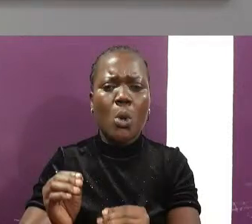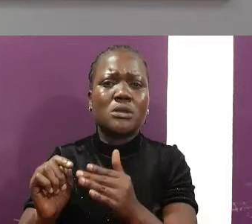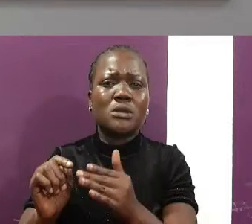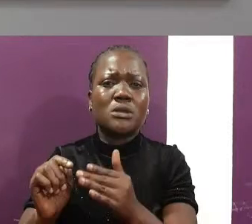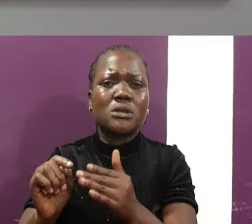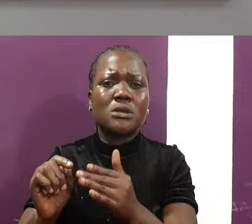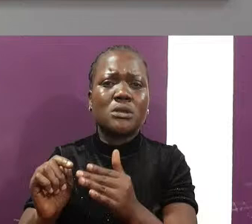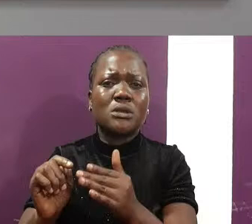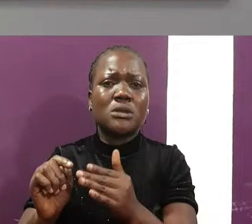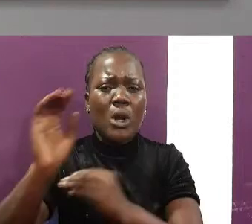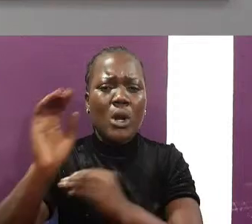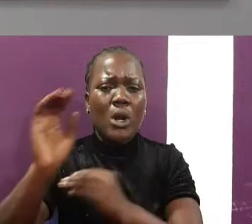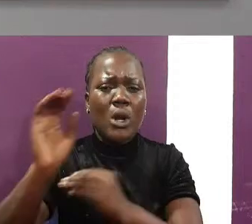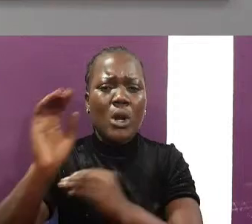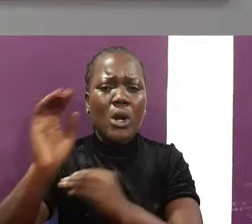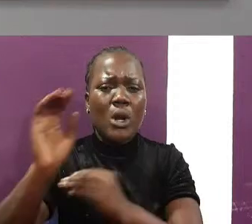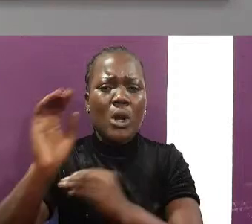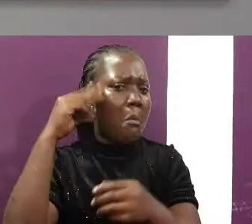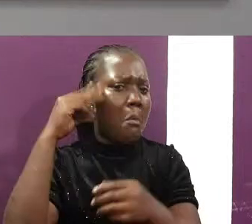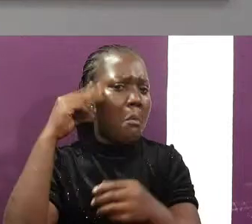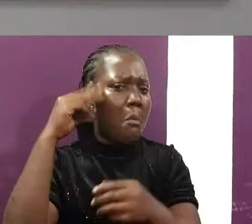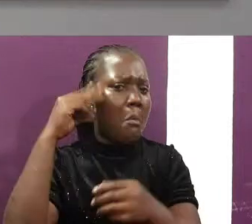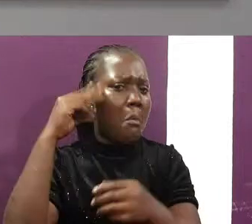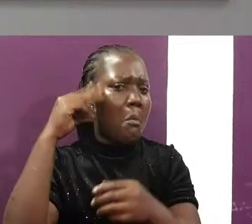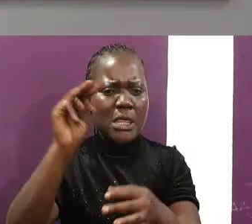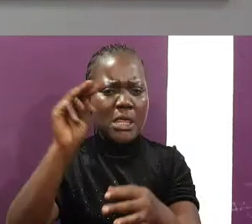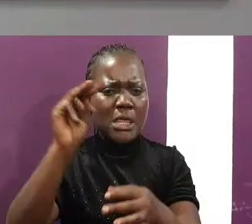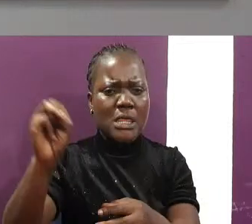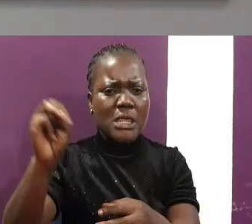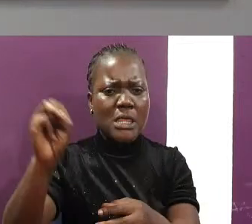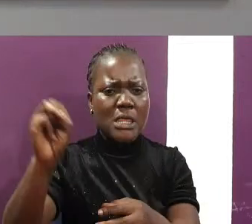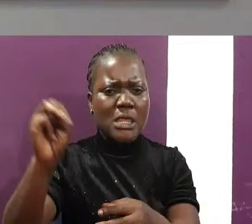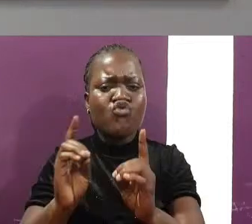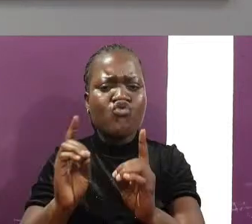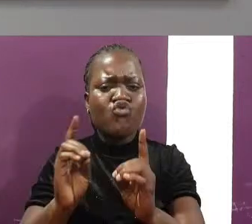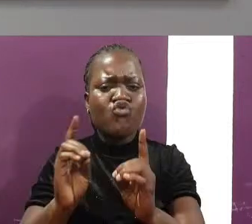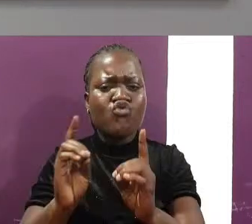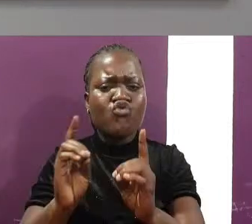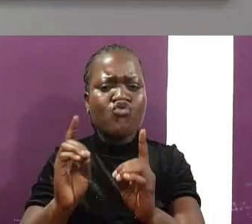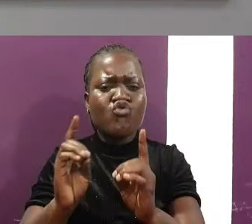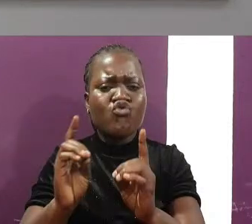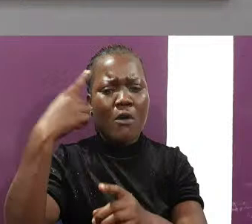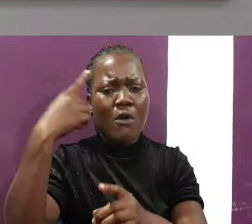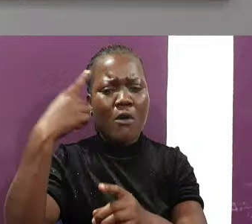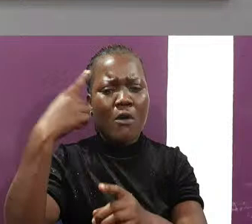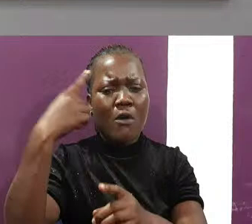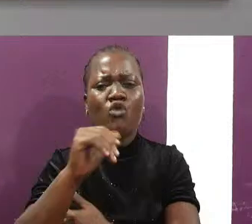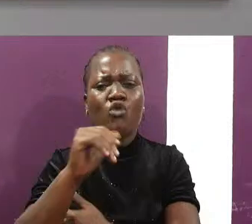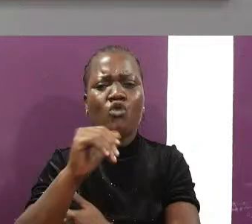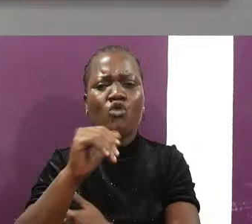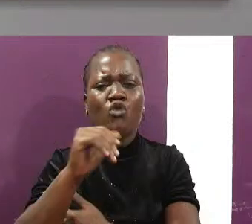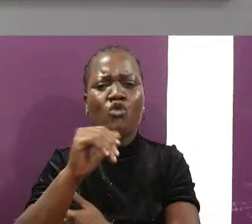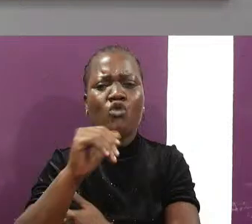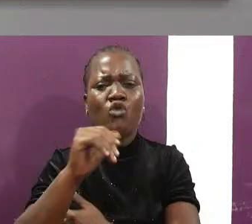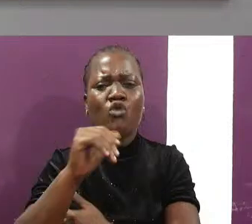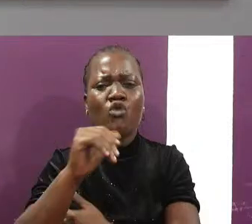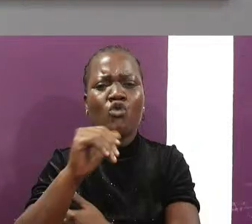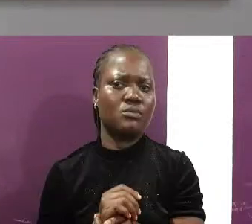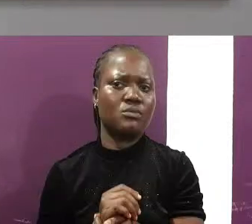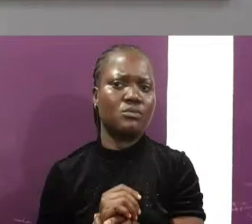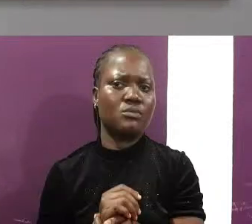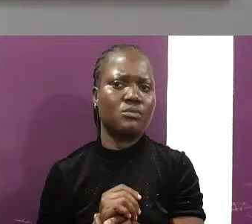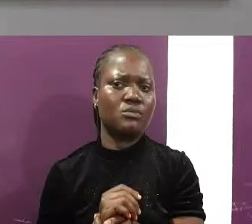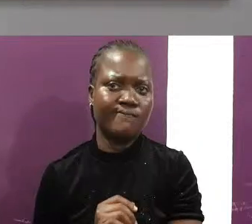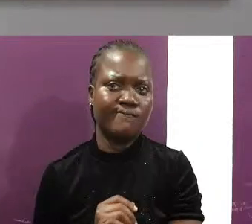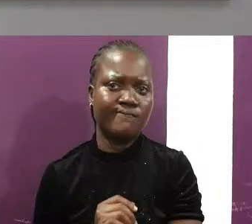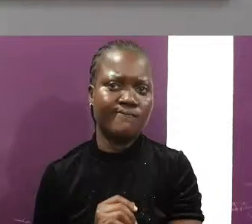umudie chile. And likewise, when they rejected what Moses and Aaron said, they were not really rejecting Moses